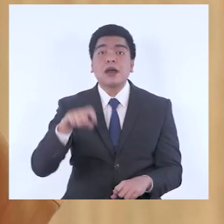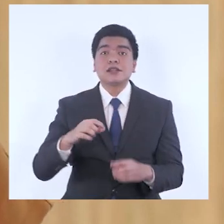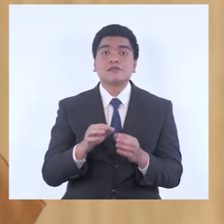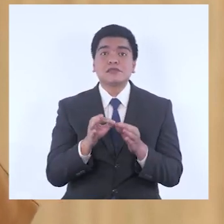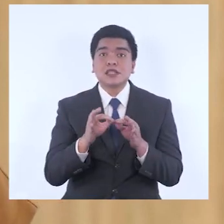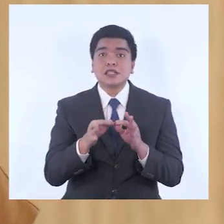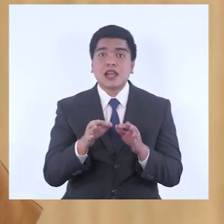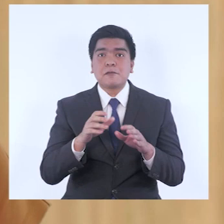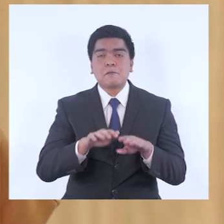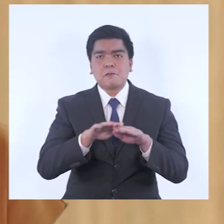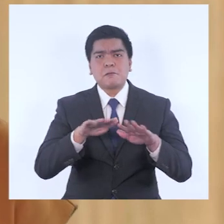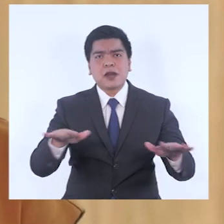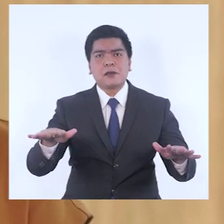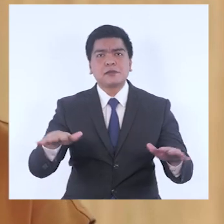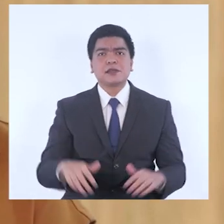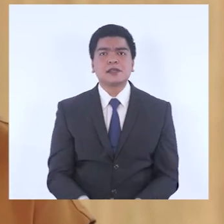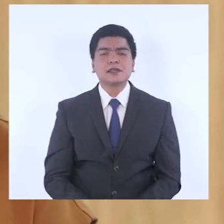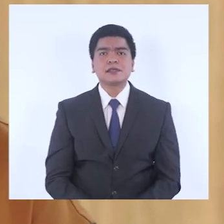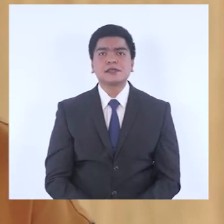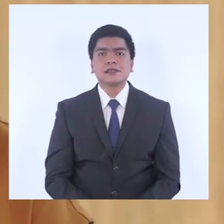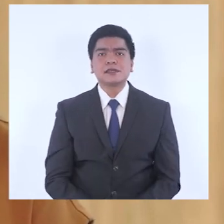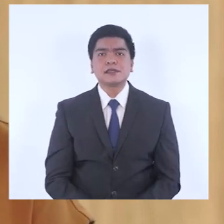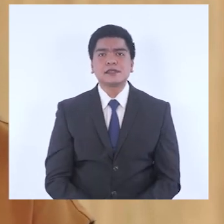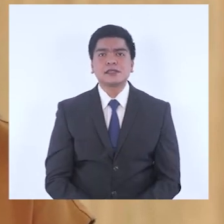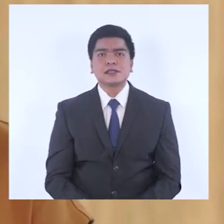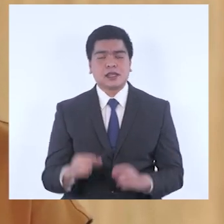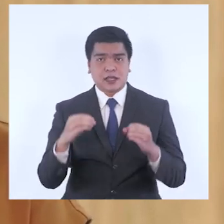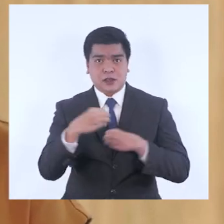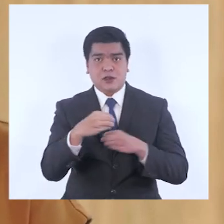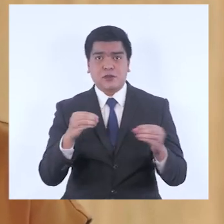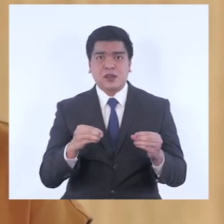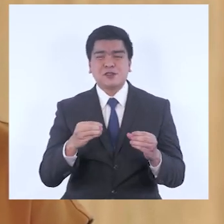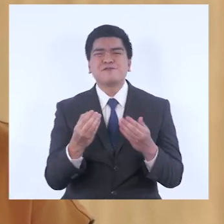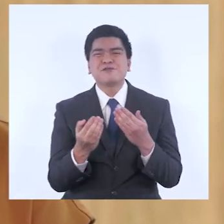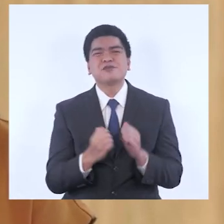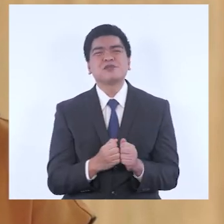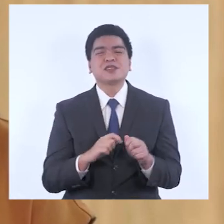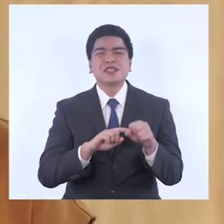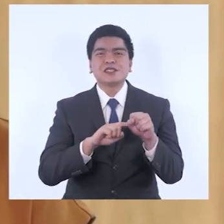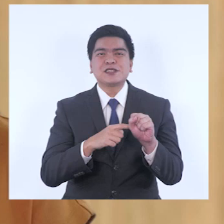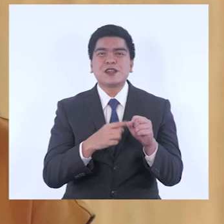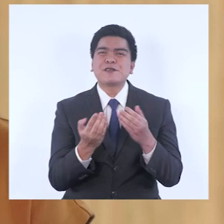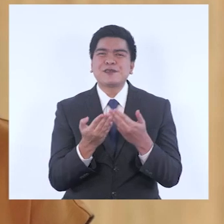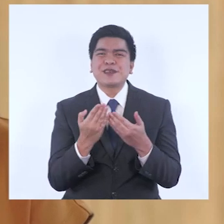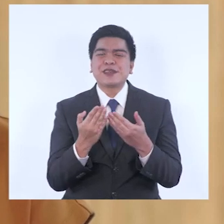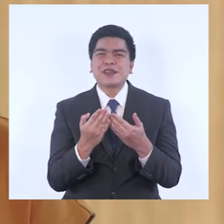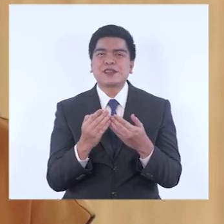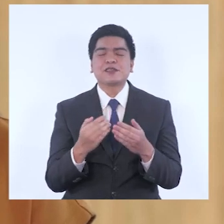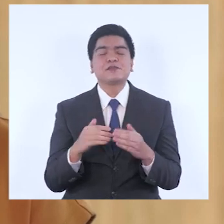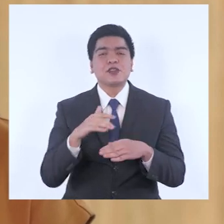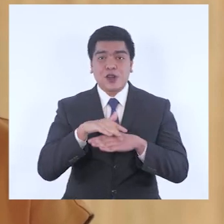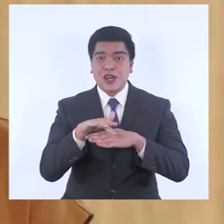a center in its infancy, we do not expect CLTS to have the characteristics of